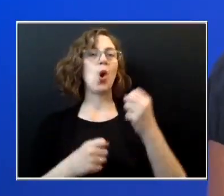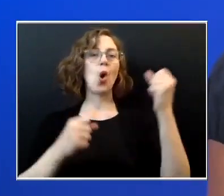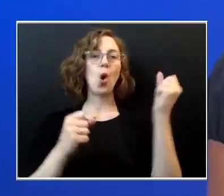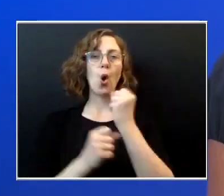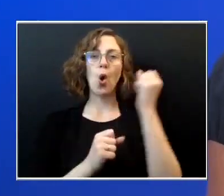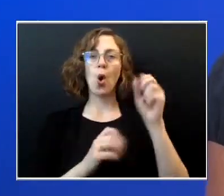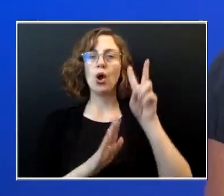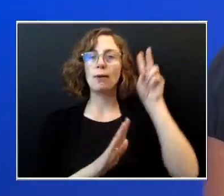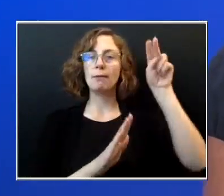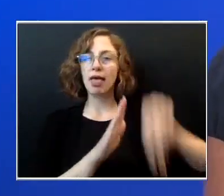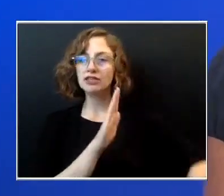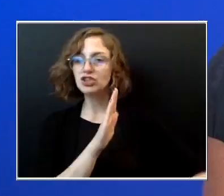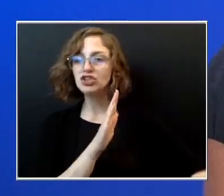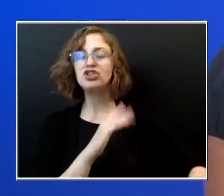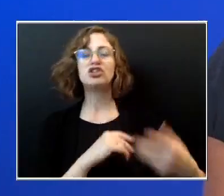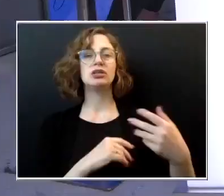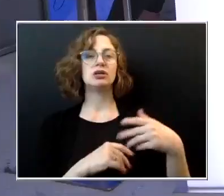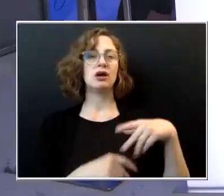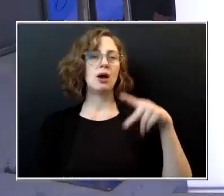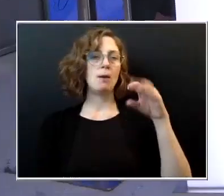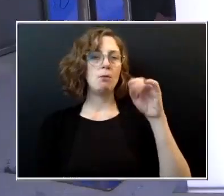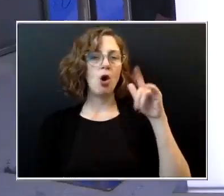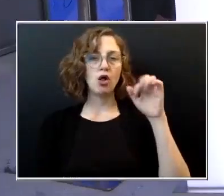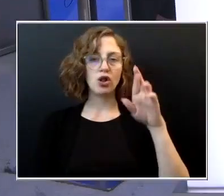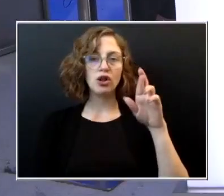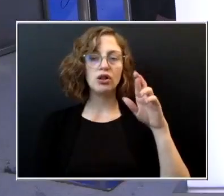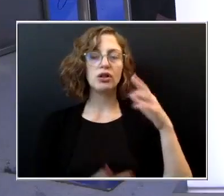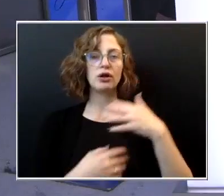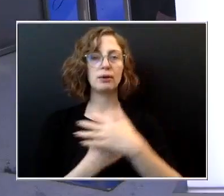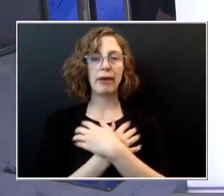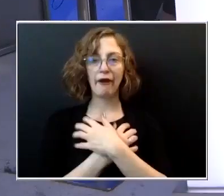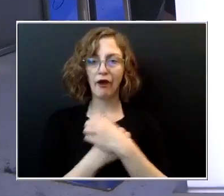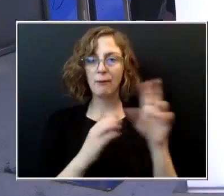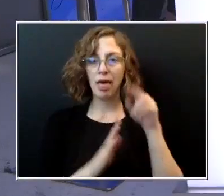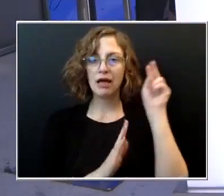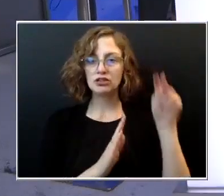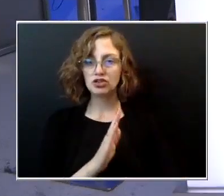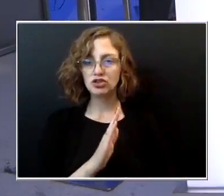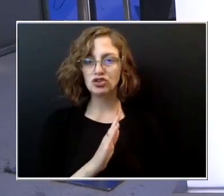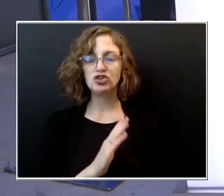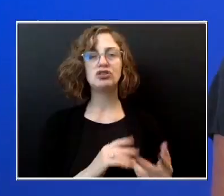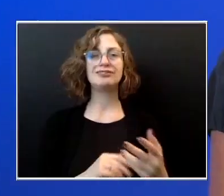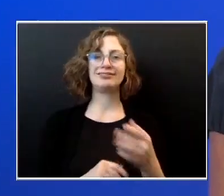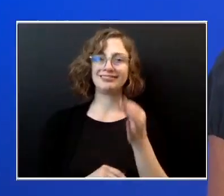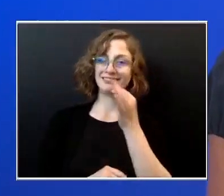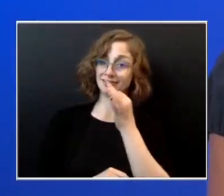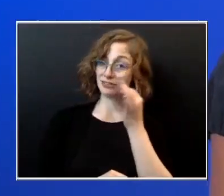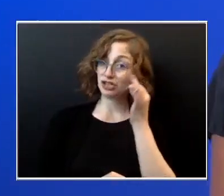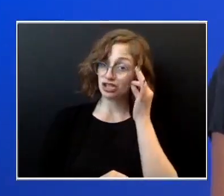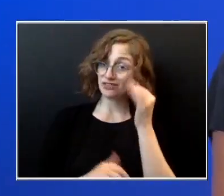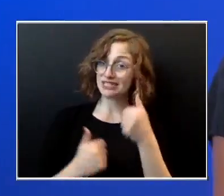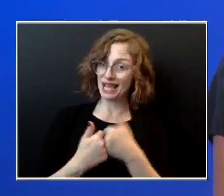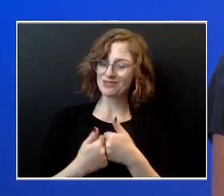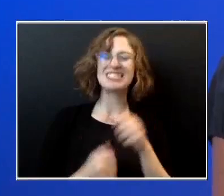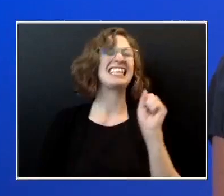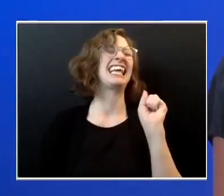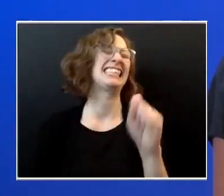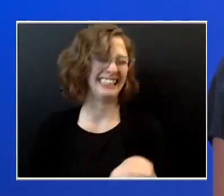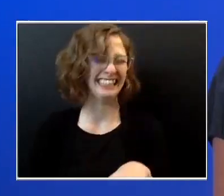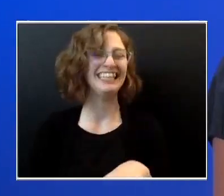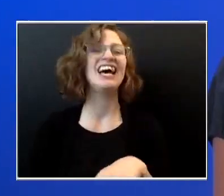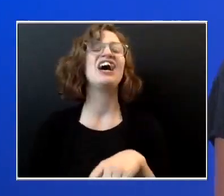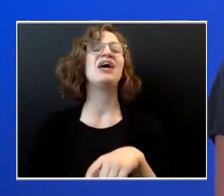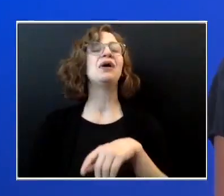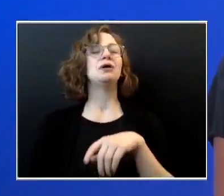is not something new. Chiefs Dolphins game in January. Yeah, exactly. That's a different type of cold. Yeah, so dumb cold. I look at all